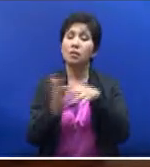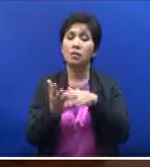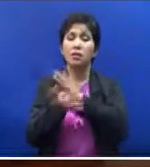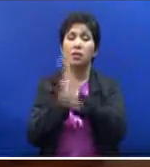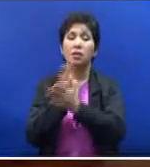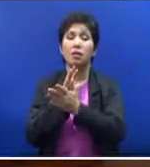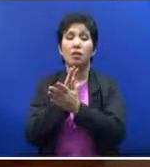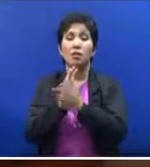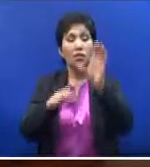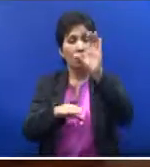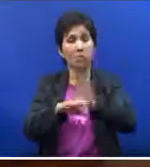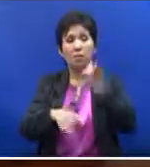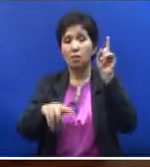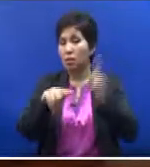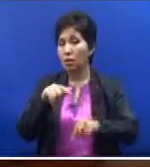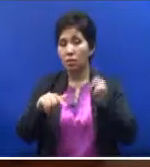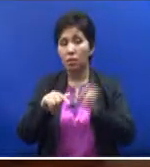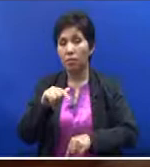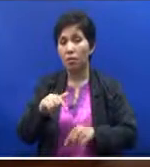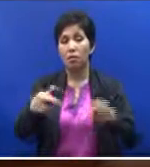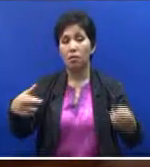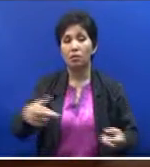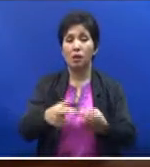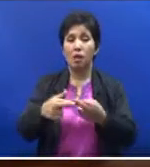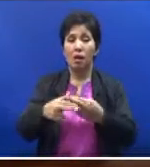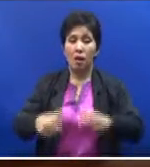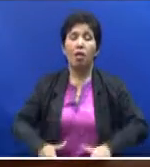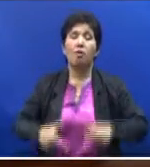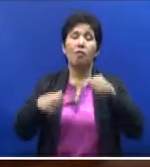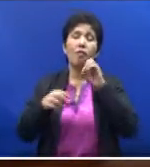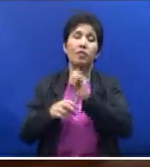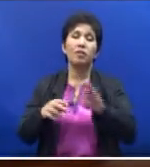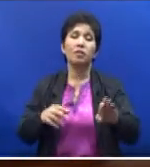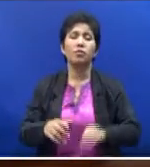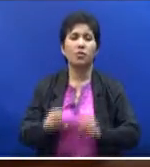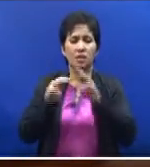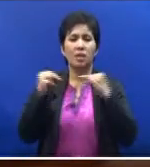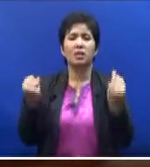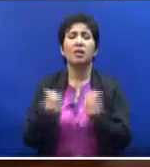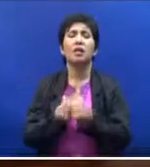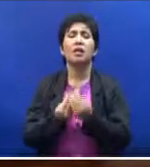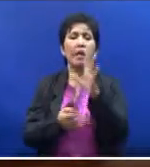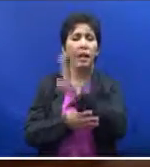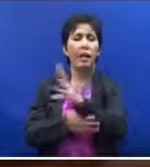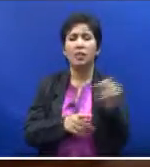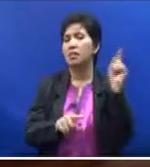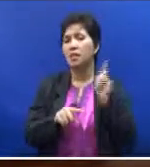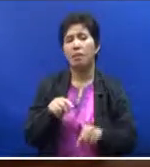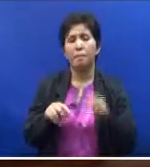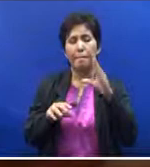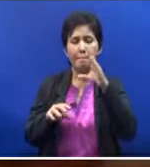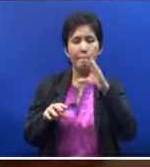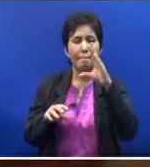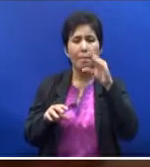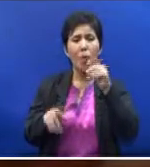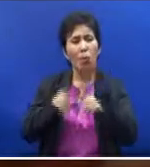that culture cannot be alienated from the life of the society. Okay, and men cannot live